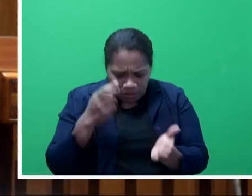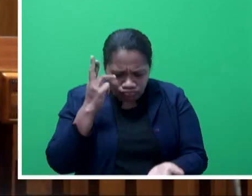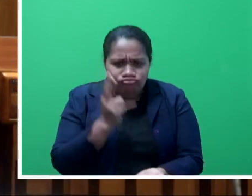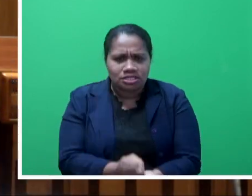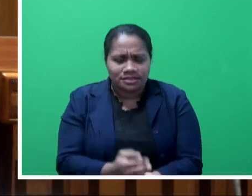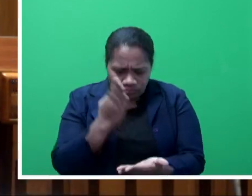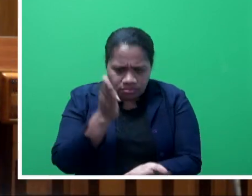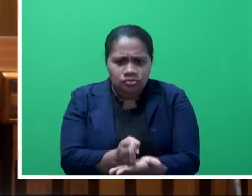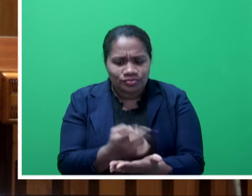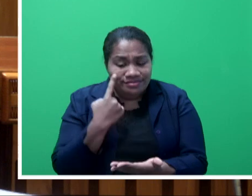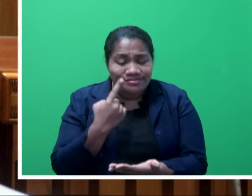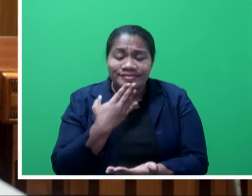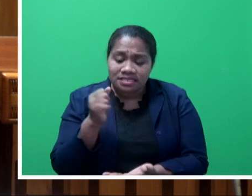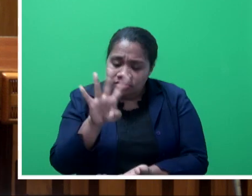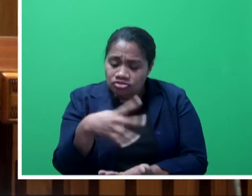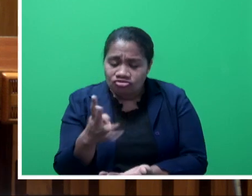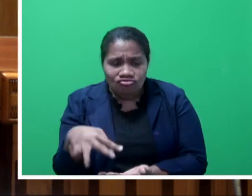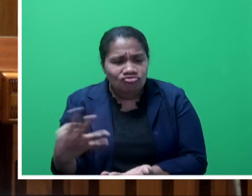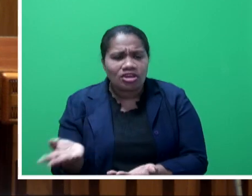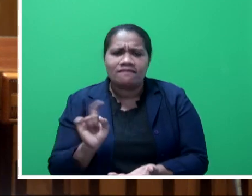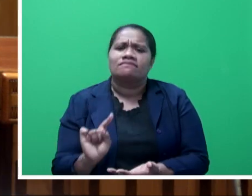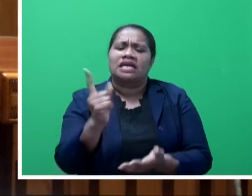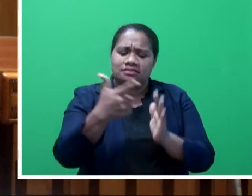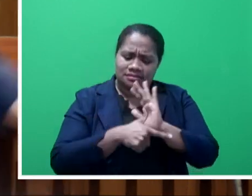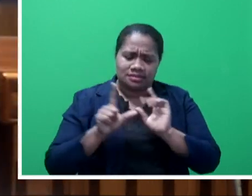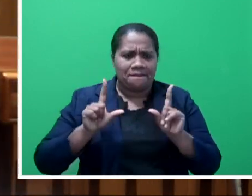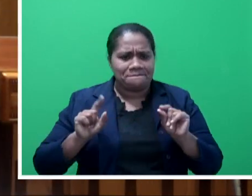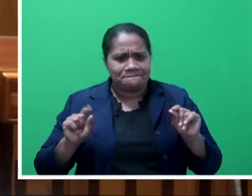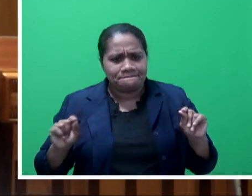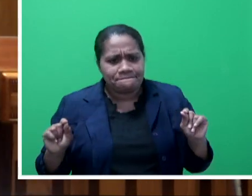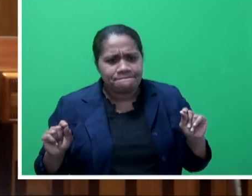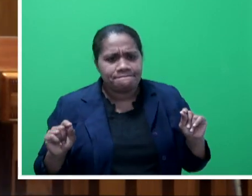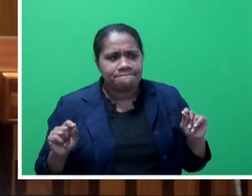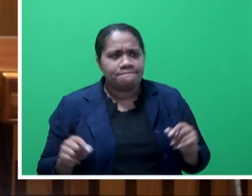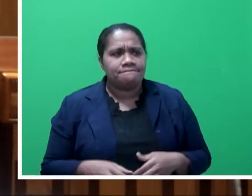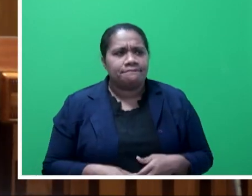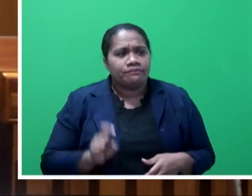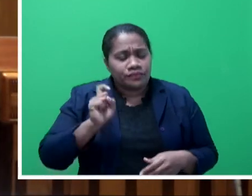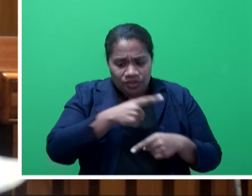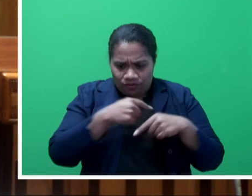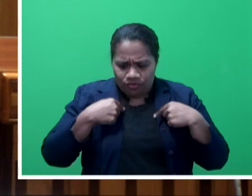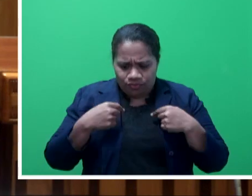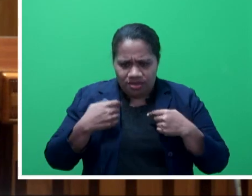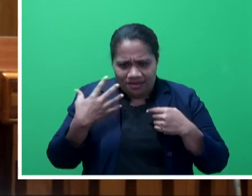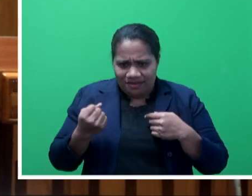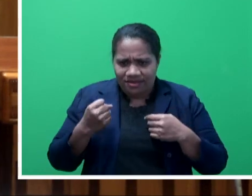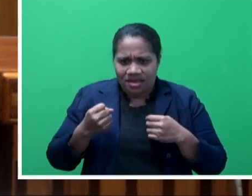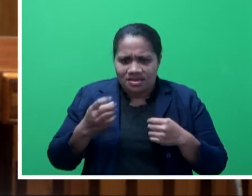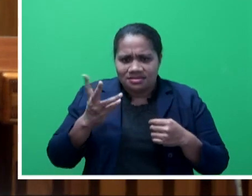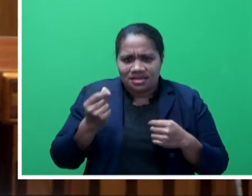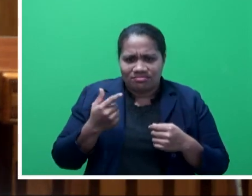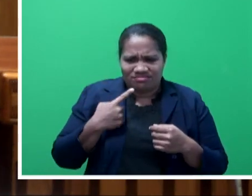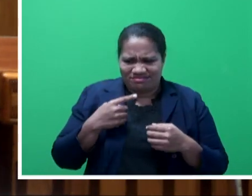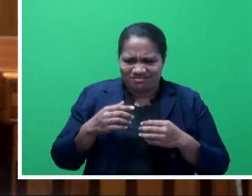check it. It's the first time they're doing it. If we were running some dodgy show out here as they try and portray, they would not